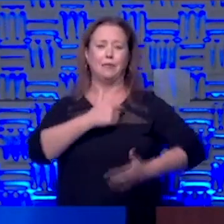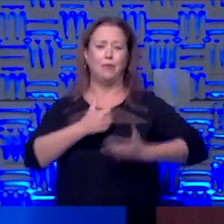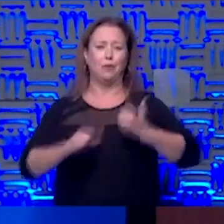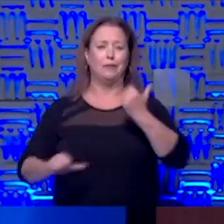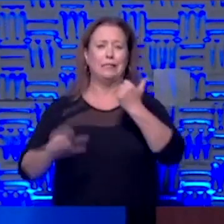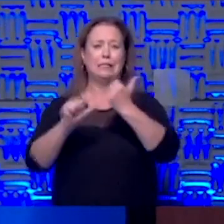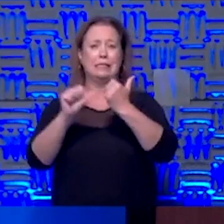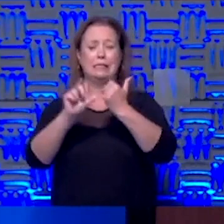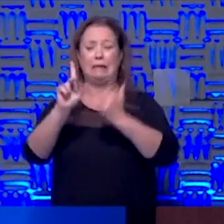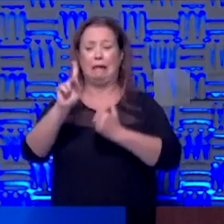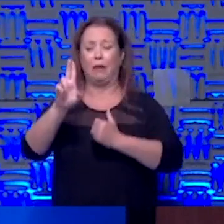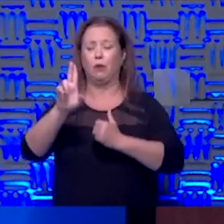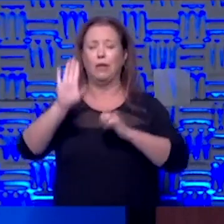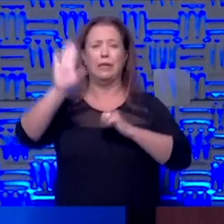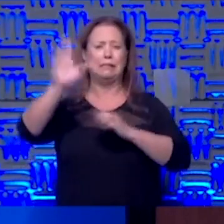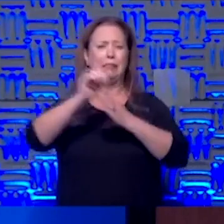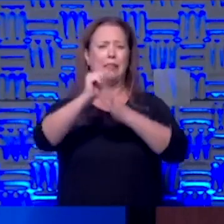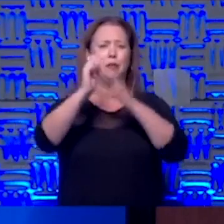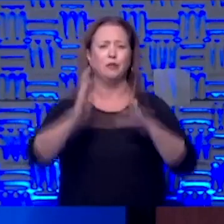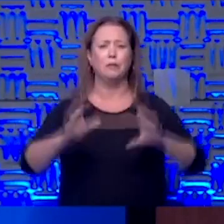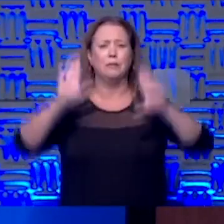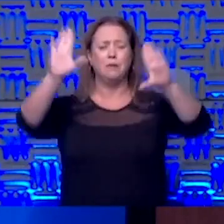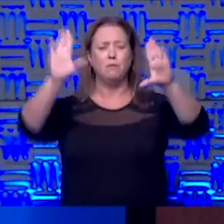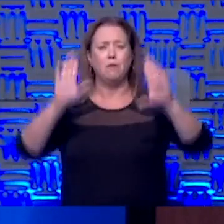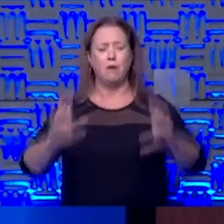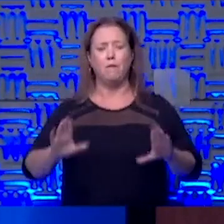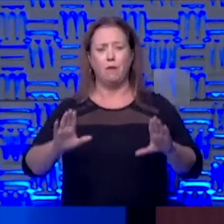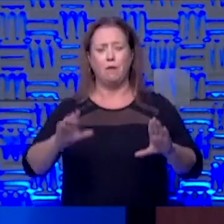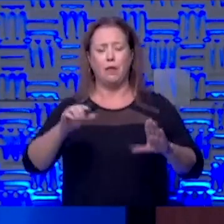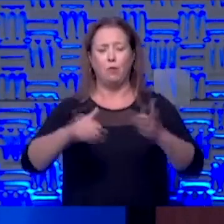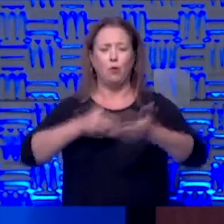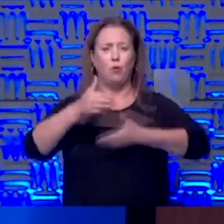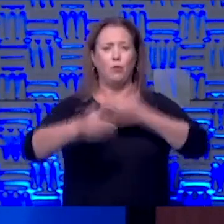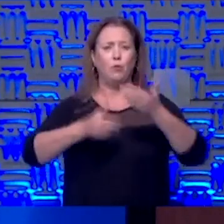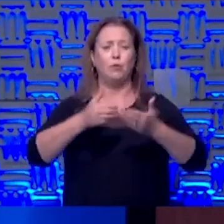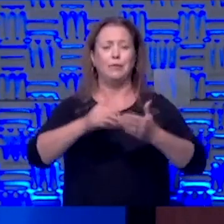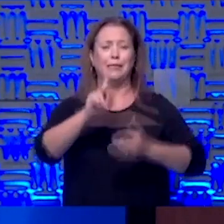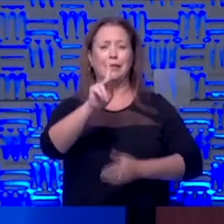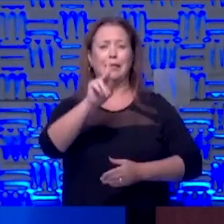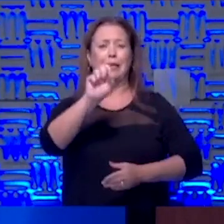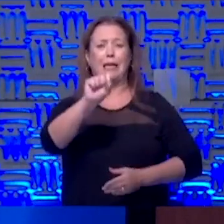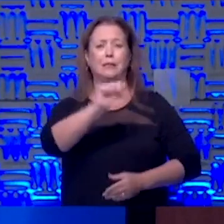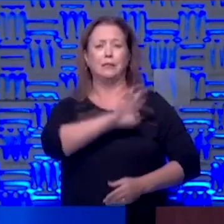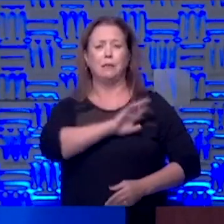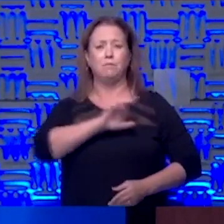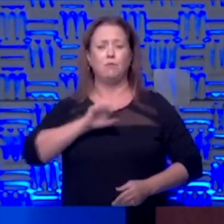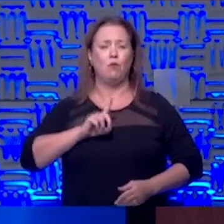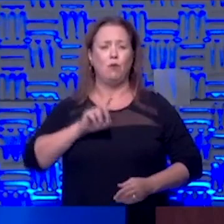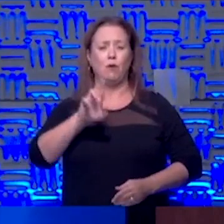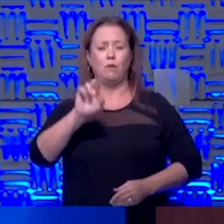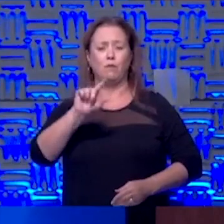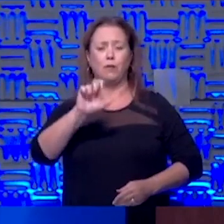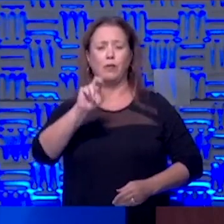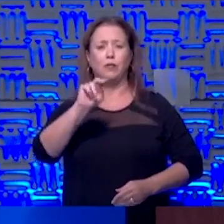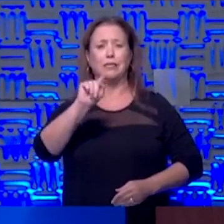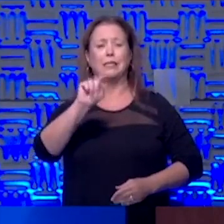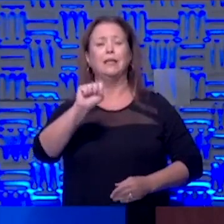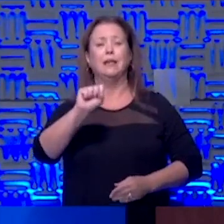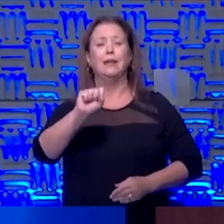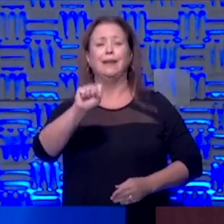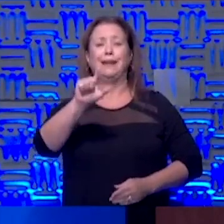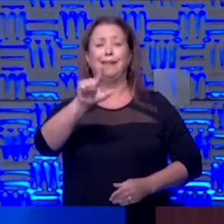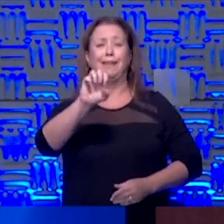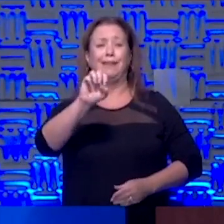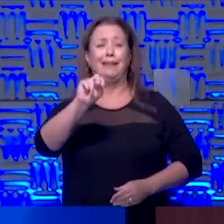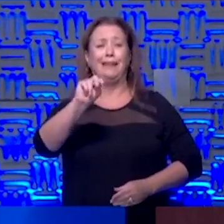I think his leadership has been outstanding at trying to make sure this gets through. The Kansas Board of Regents, Kenny Wilk, as you mentioned here, Lee Norman with KDHE. This is